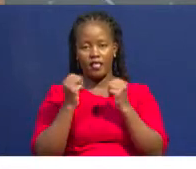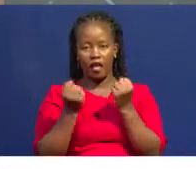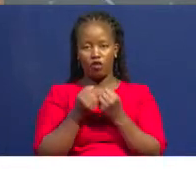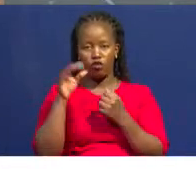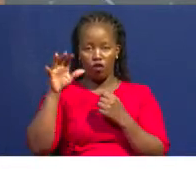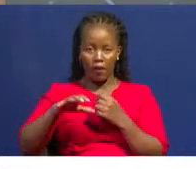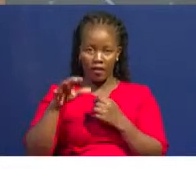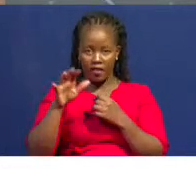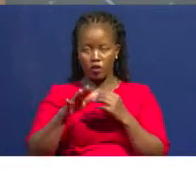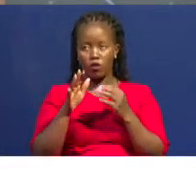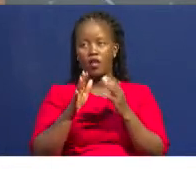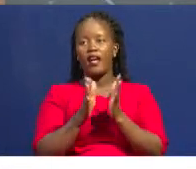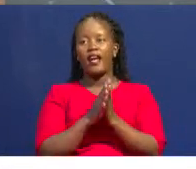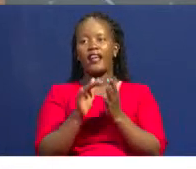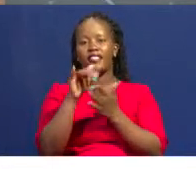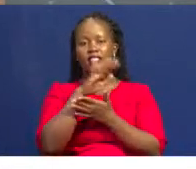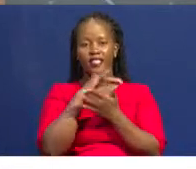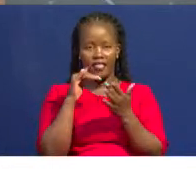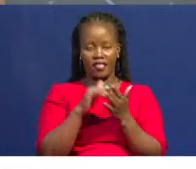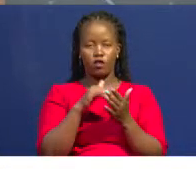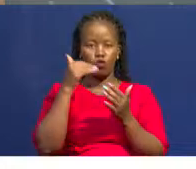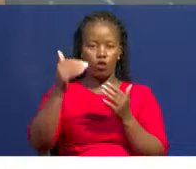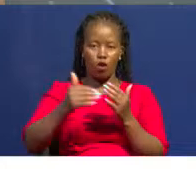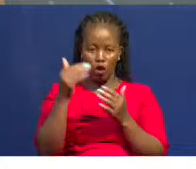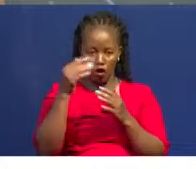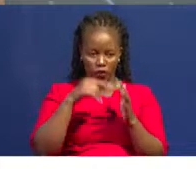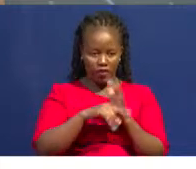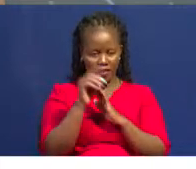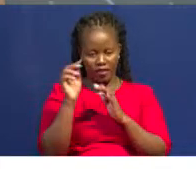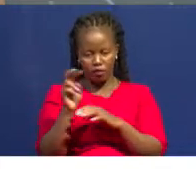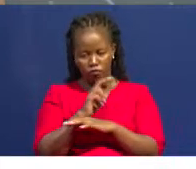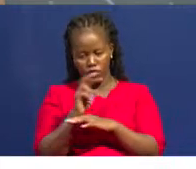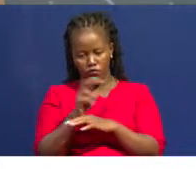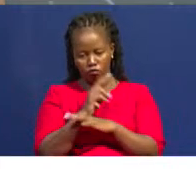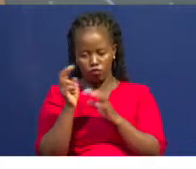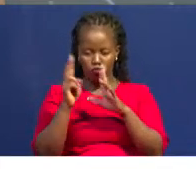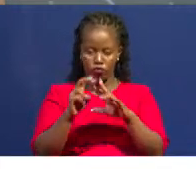to go to the clinics for checkups.